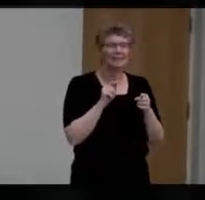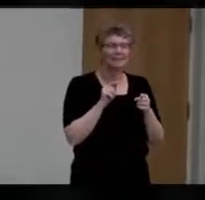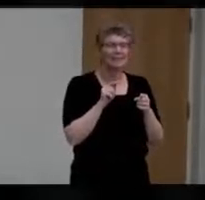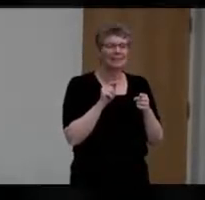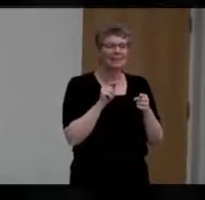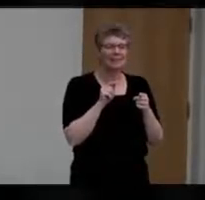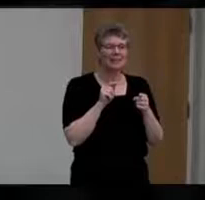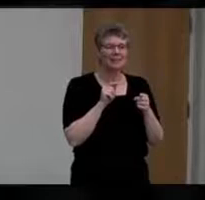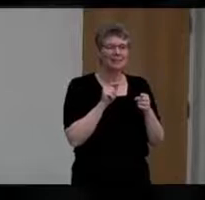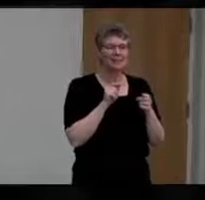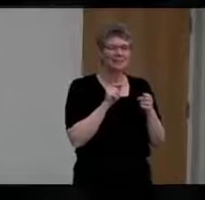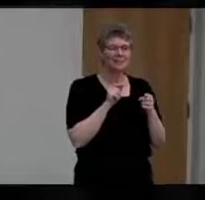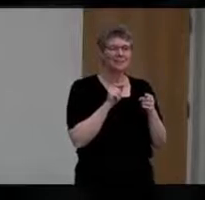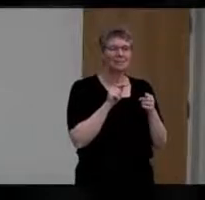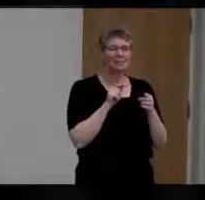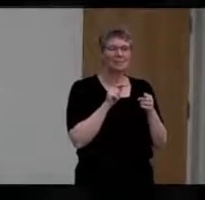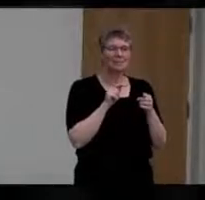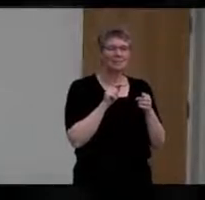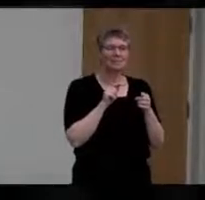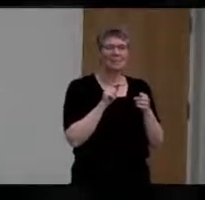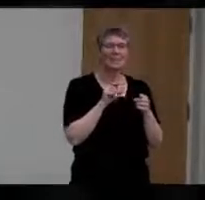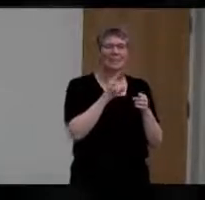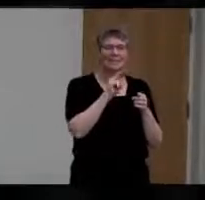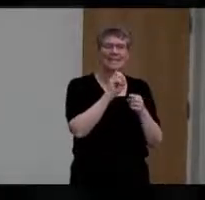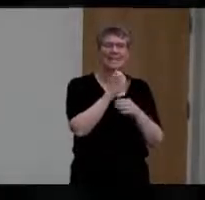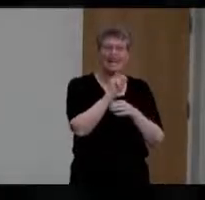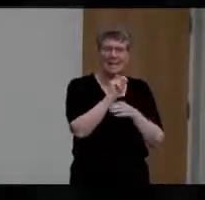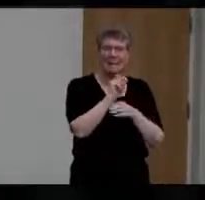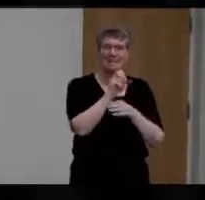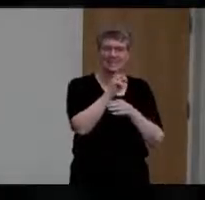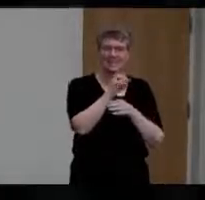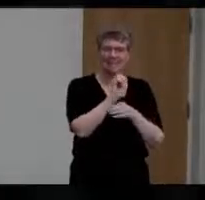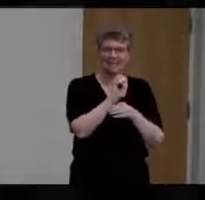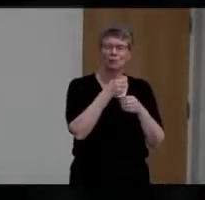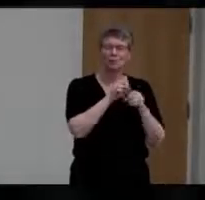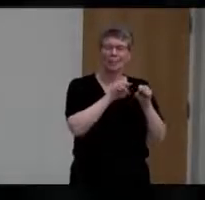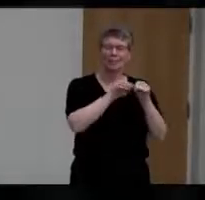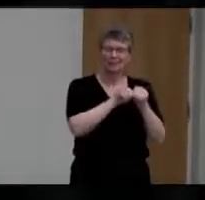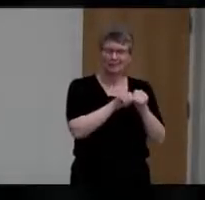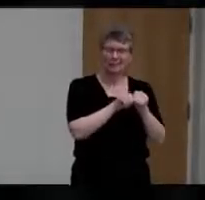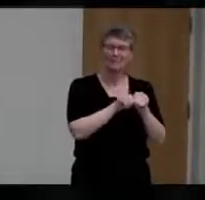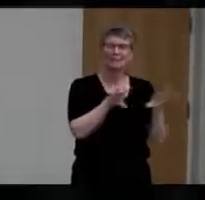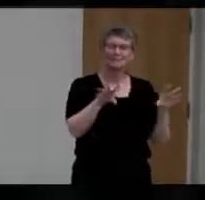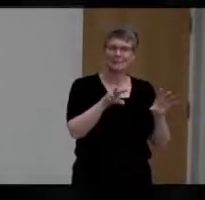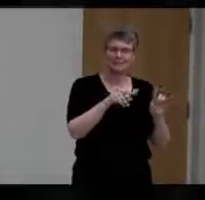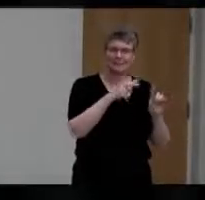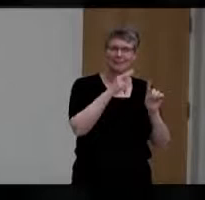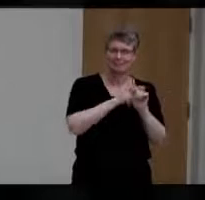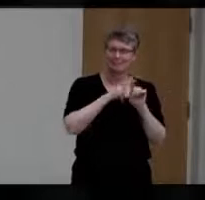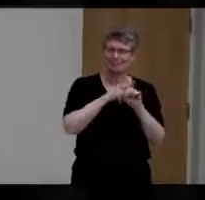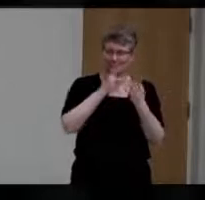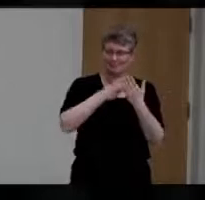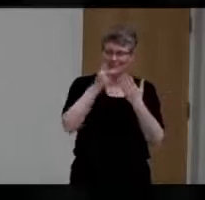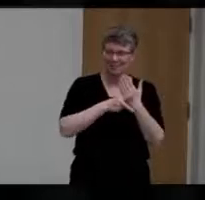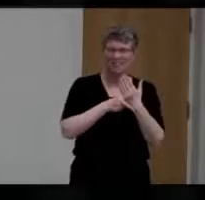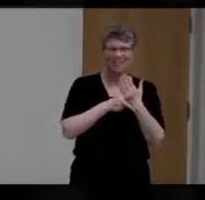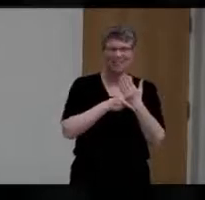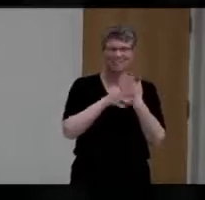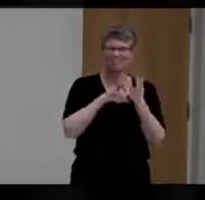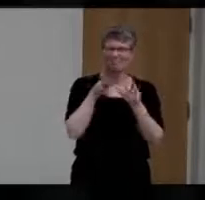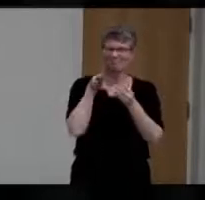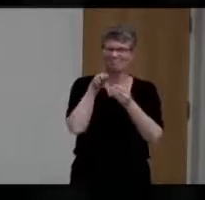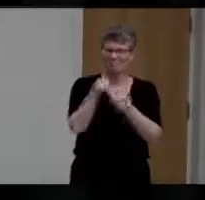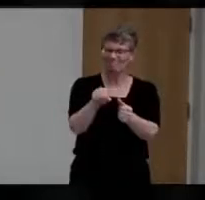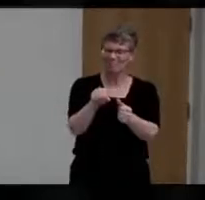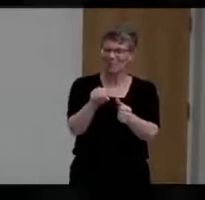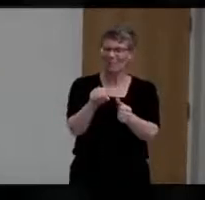that will connect every hospital in the province and centralize the data. And the promise is that you'll get better and more efficient care because a physician will be